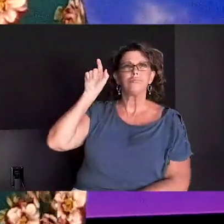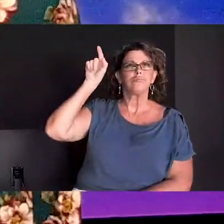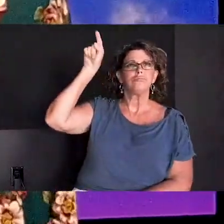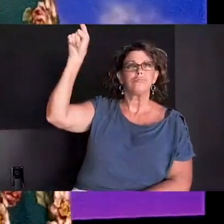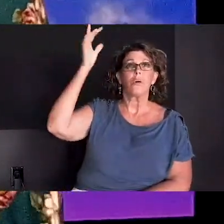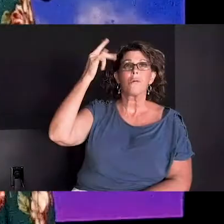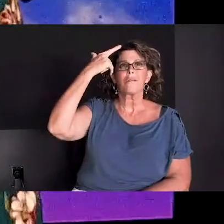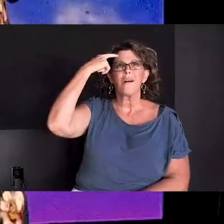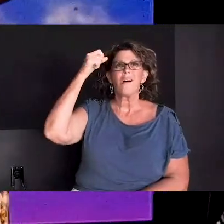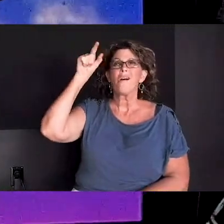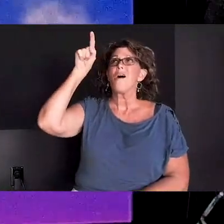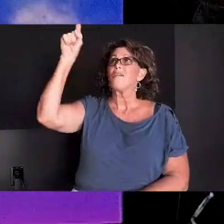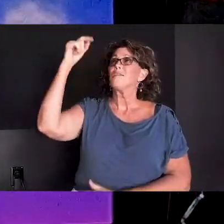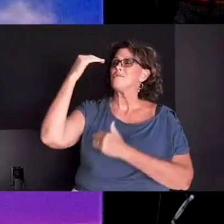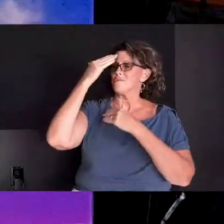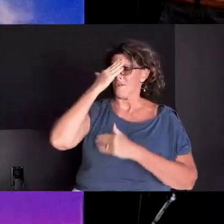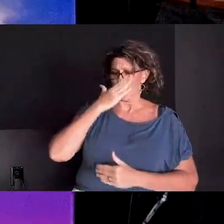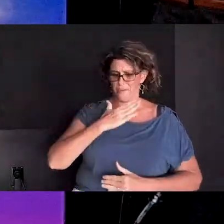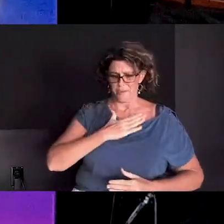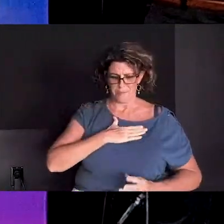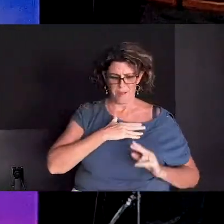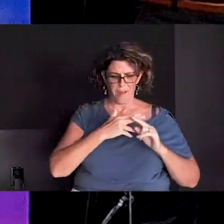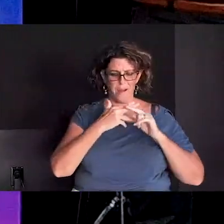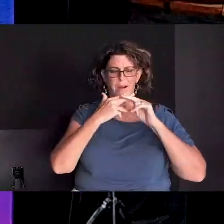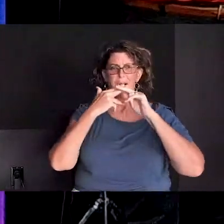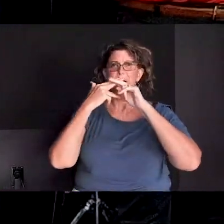open, 'cause when you call my